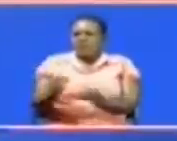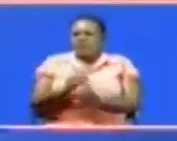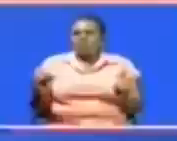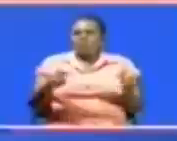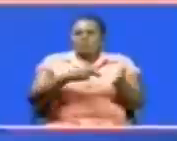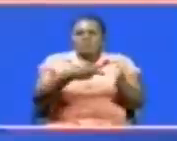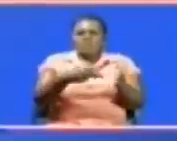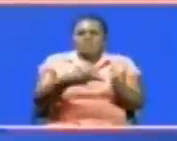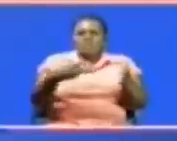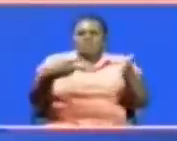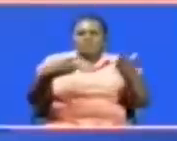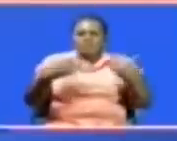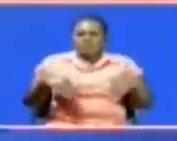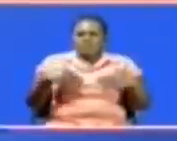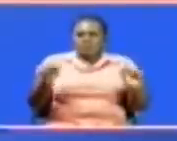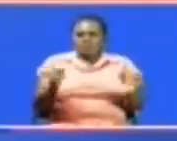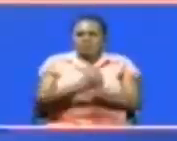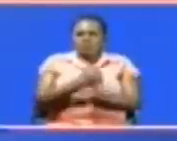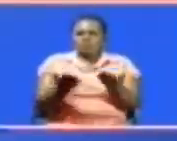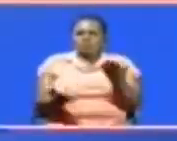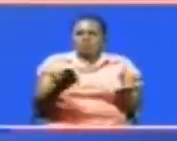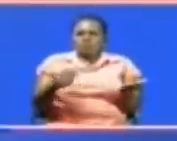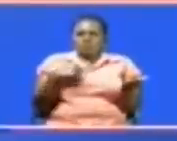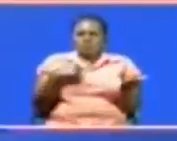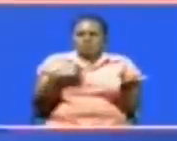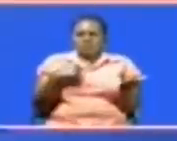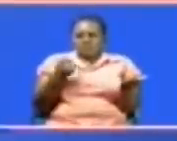means that people cannot help but compare. Mm-hmm. But actually, they need